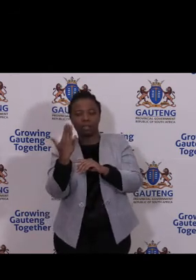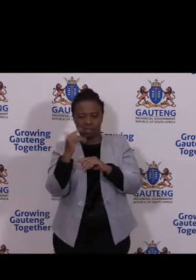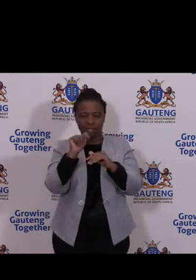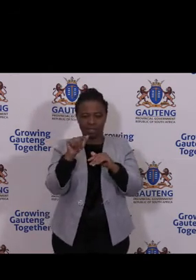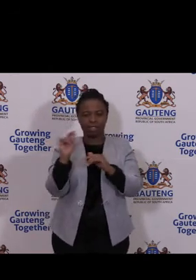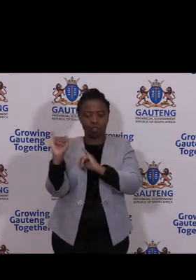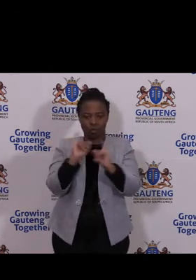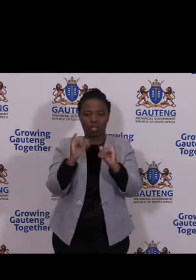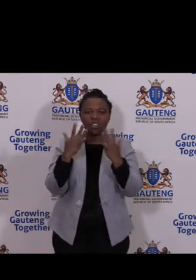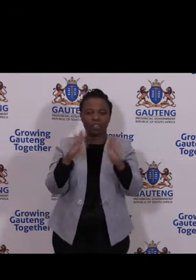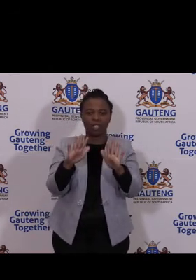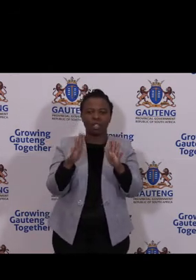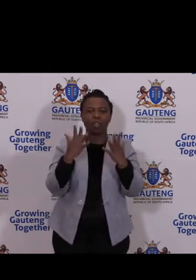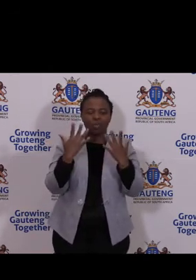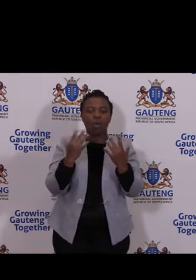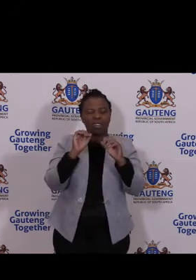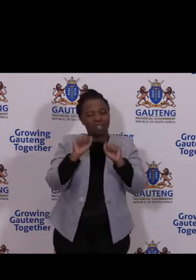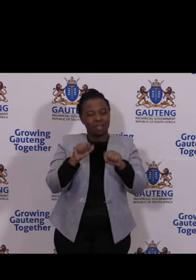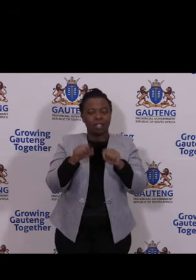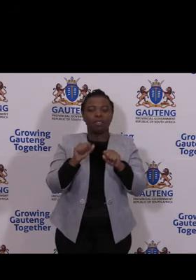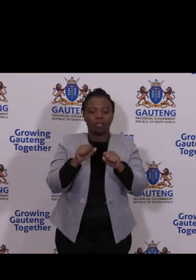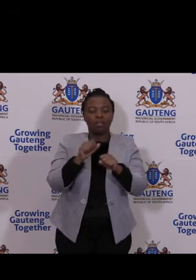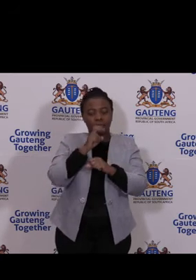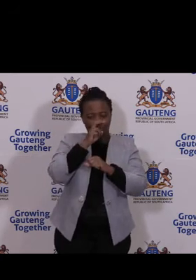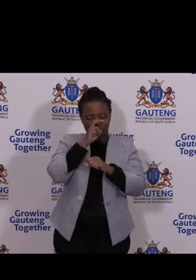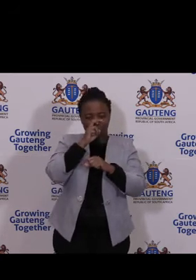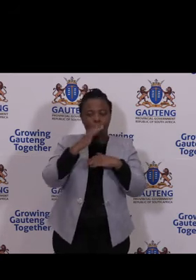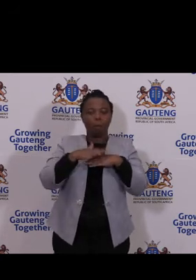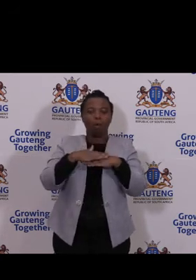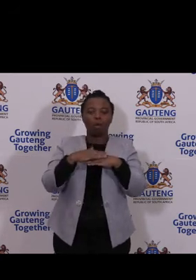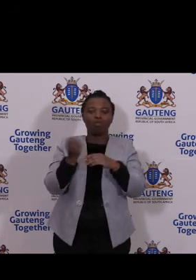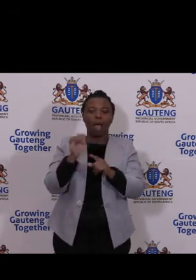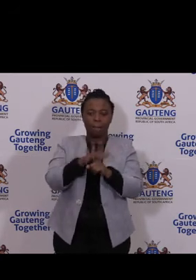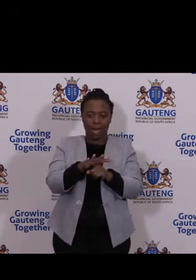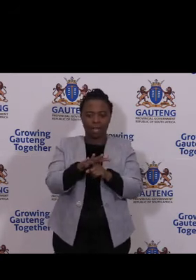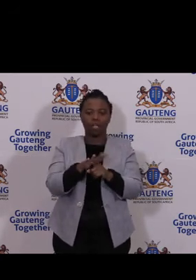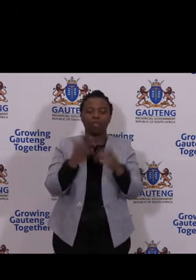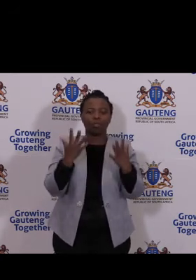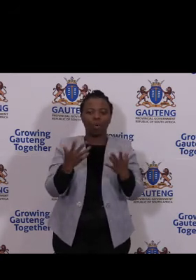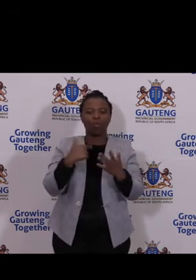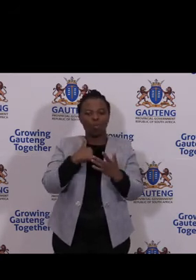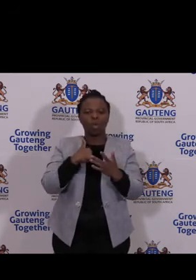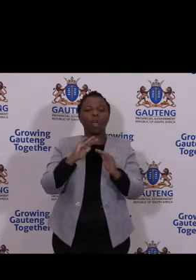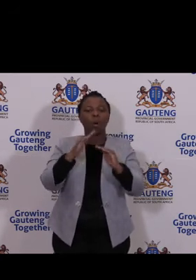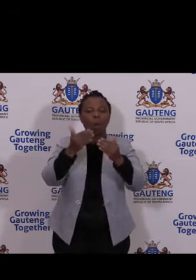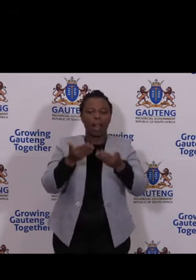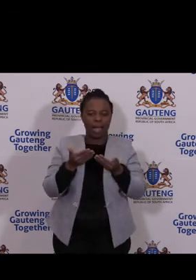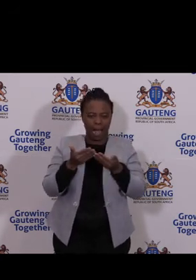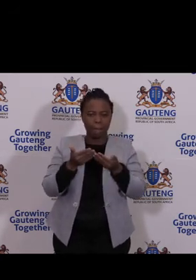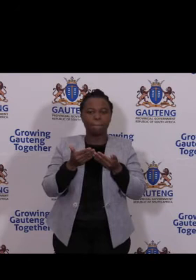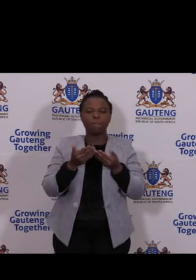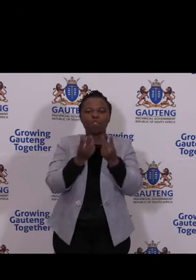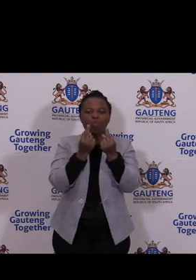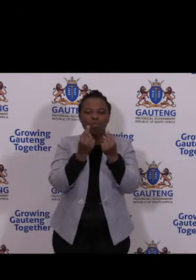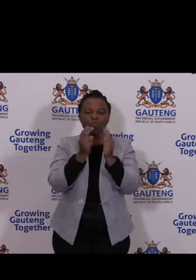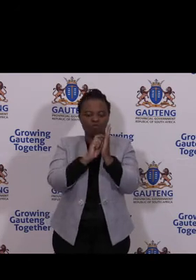be strongly and strictly applied. So we welcome those regulations. They